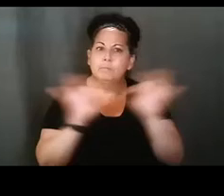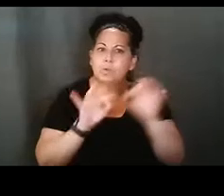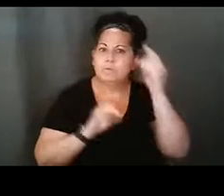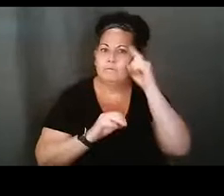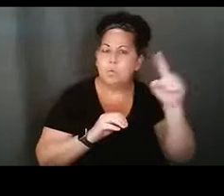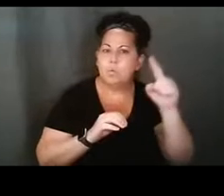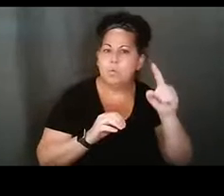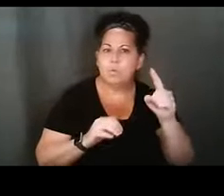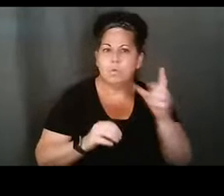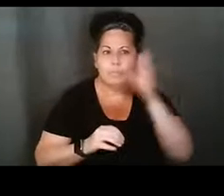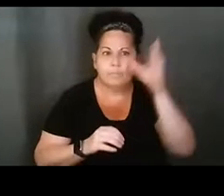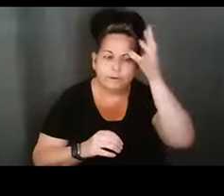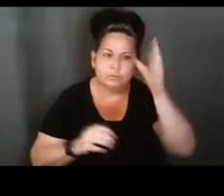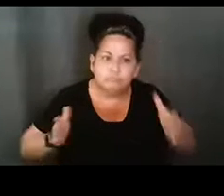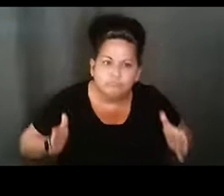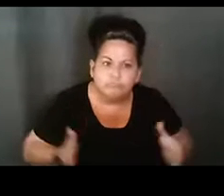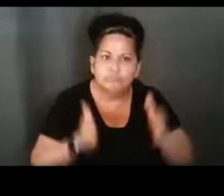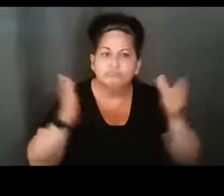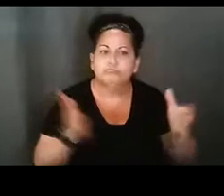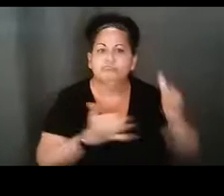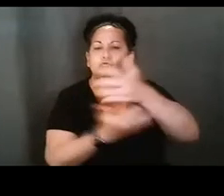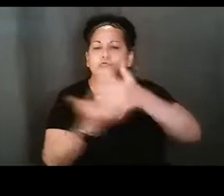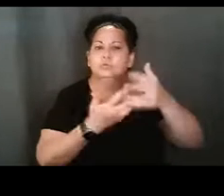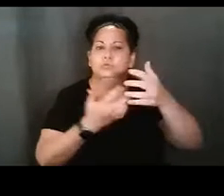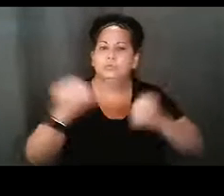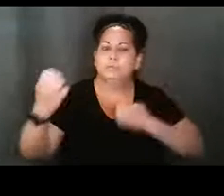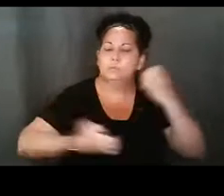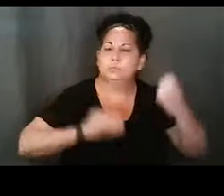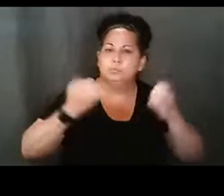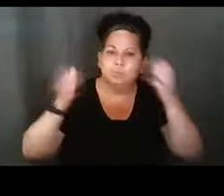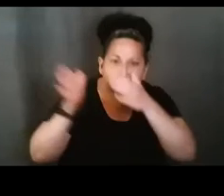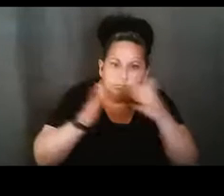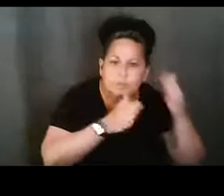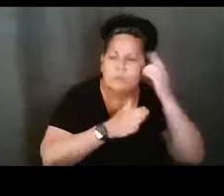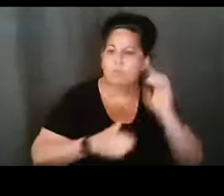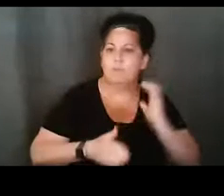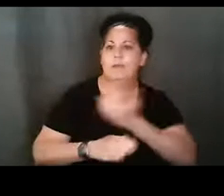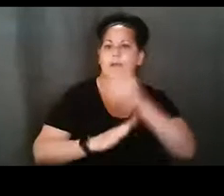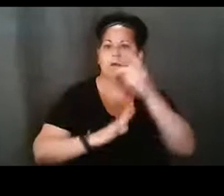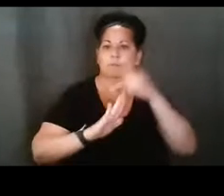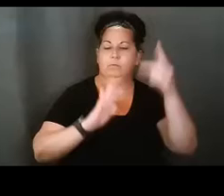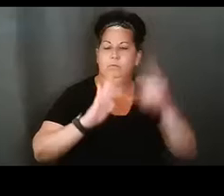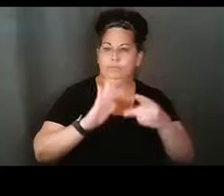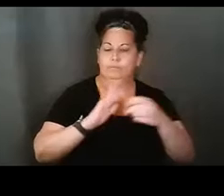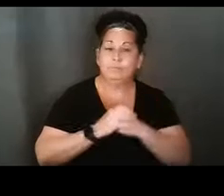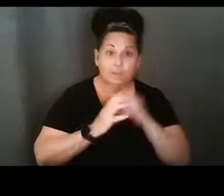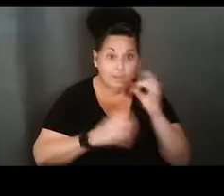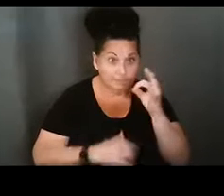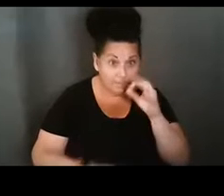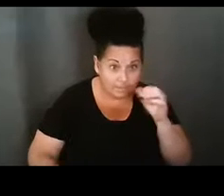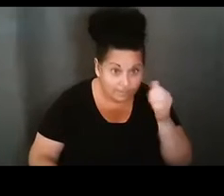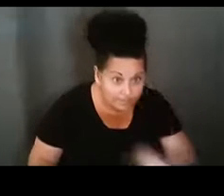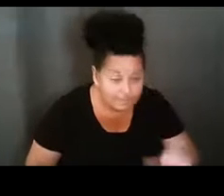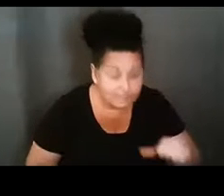emotional development and strategies for our virtual programs. It is at this time that we would ask parents, if you have any